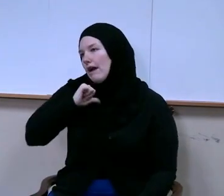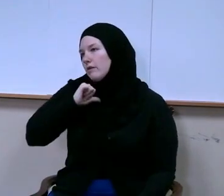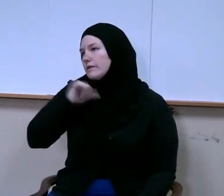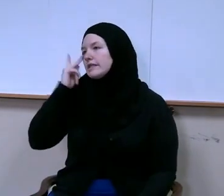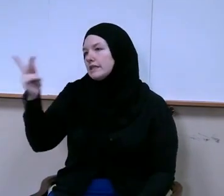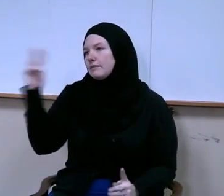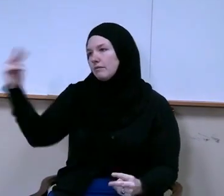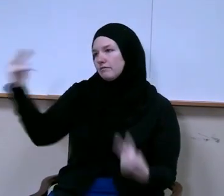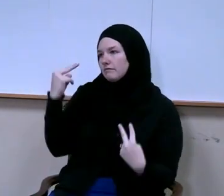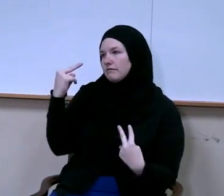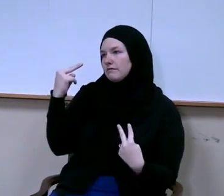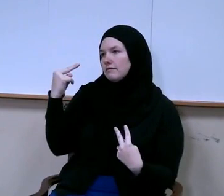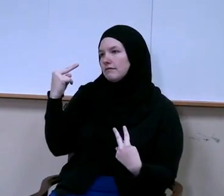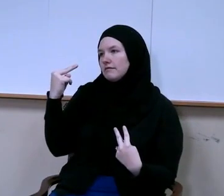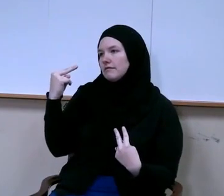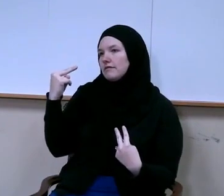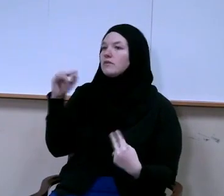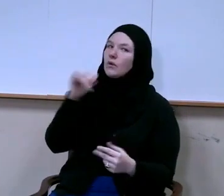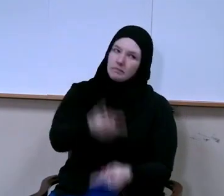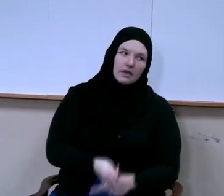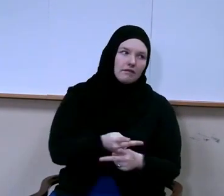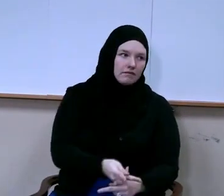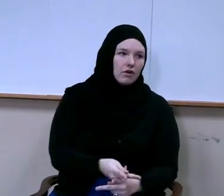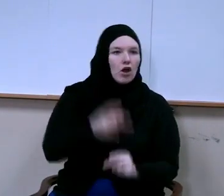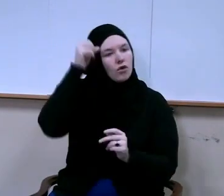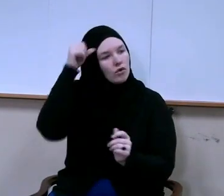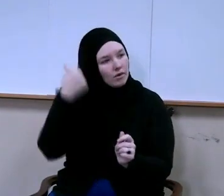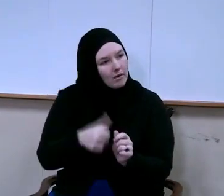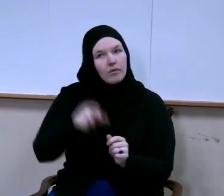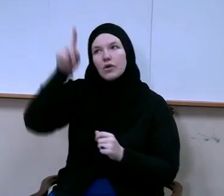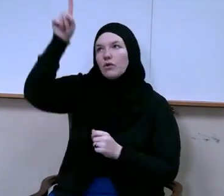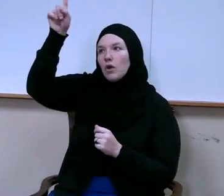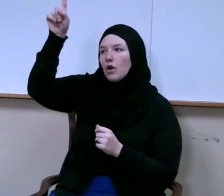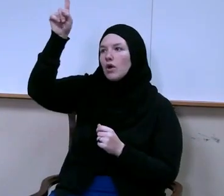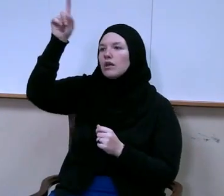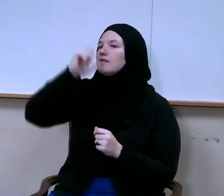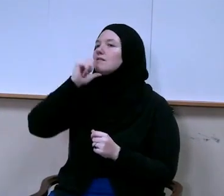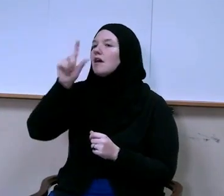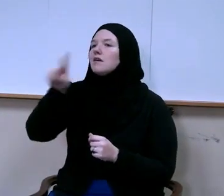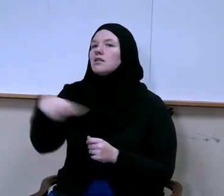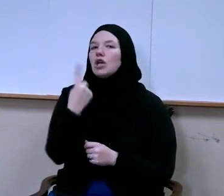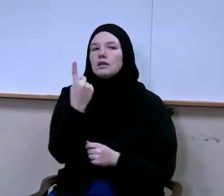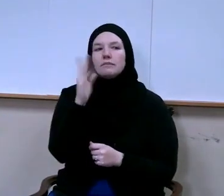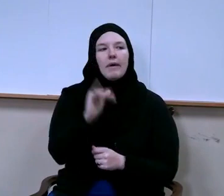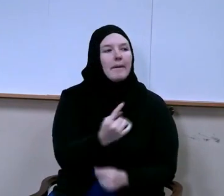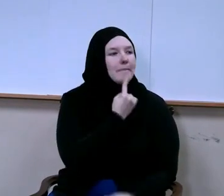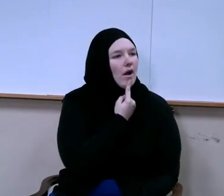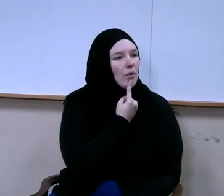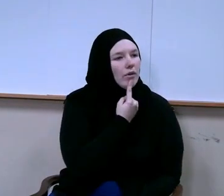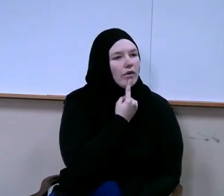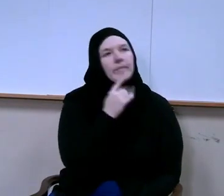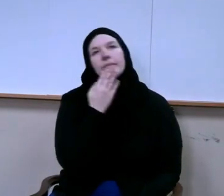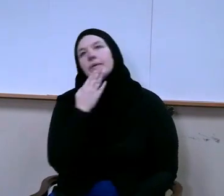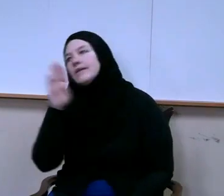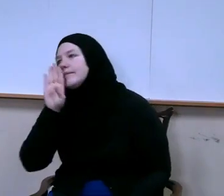people to see you doing it. So we have to be careful that remembering Allah is not just by mouth or